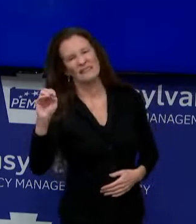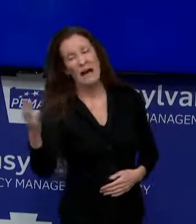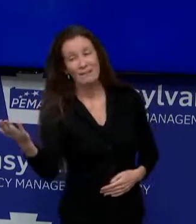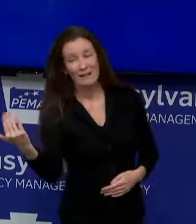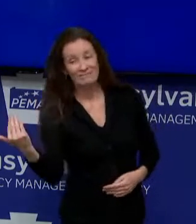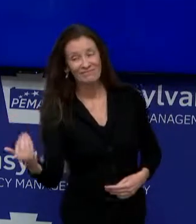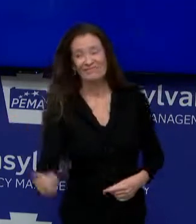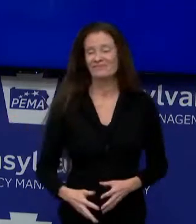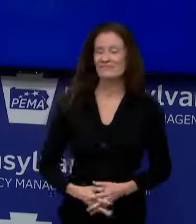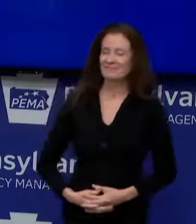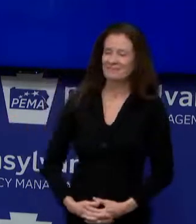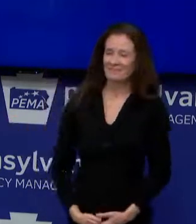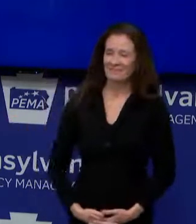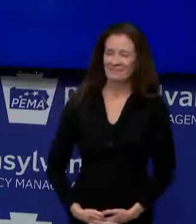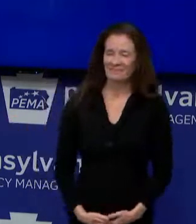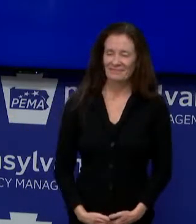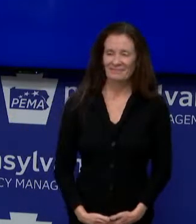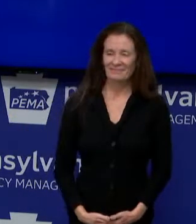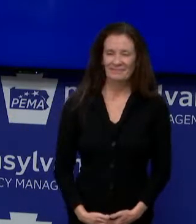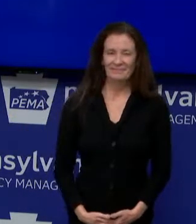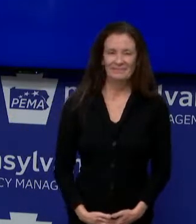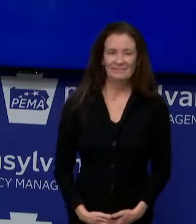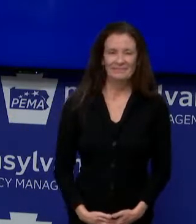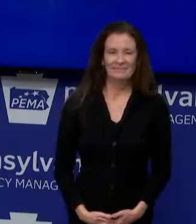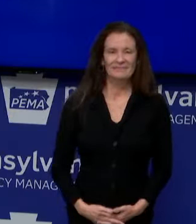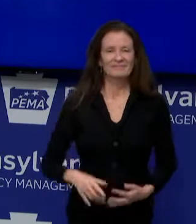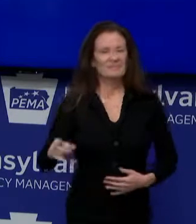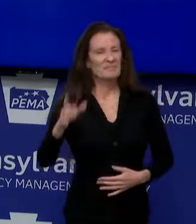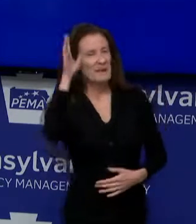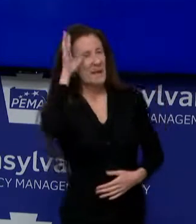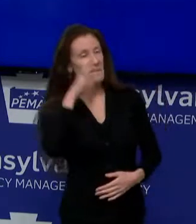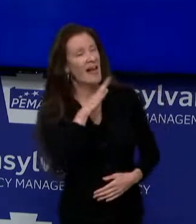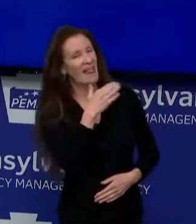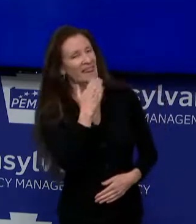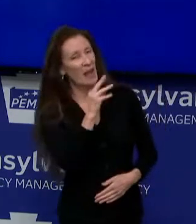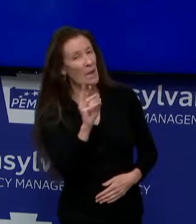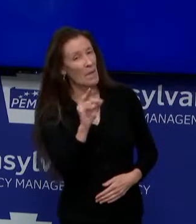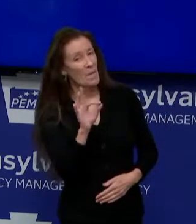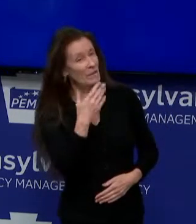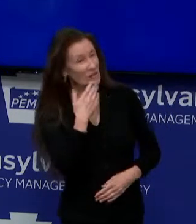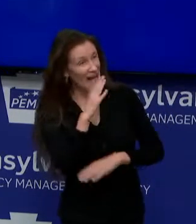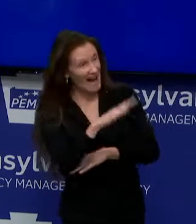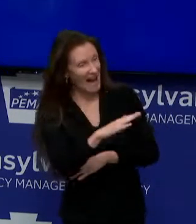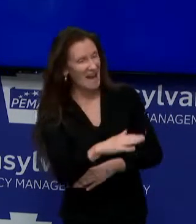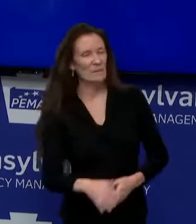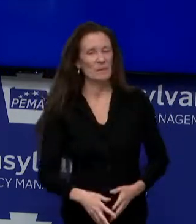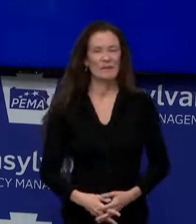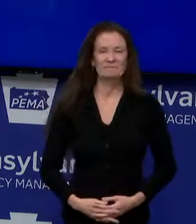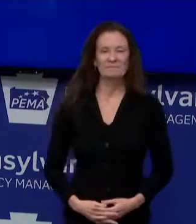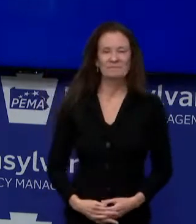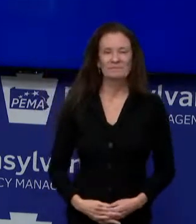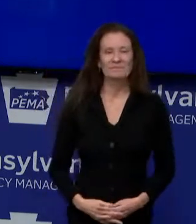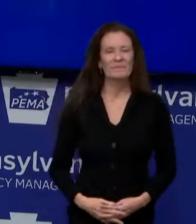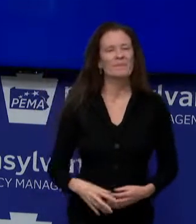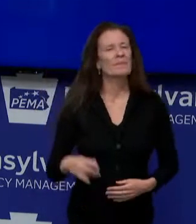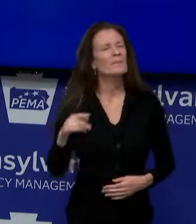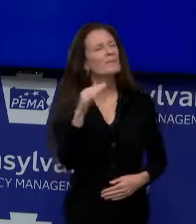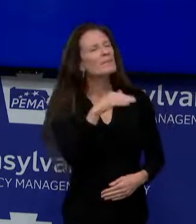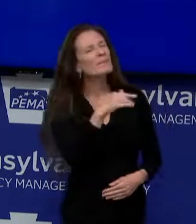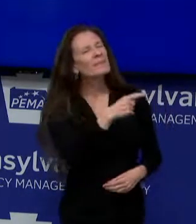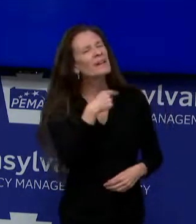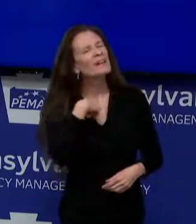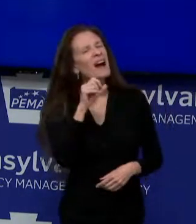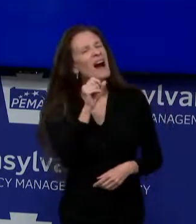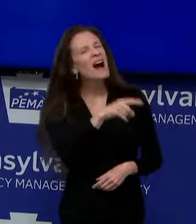question. Thank you, Governor. Good afternoon. You talked a lot about what you believe to be misinformation,